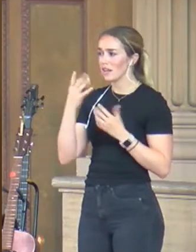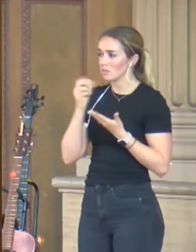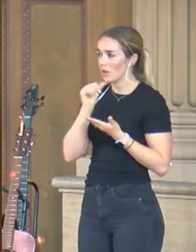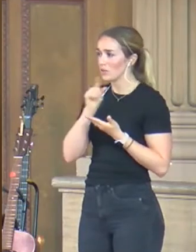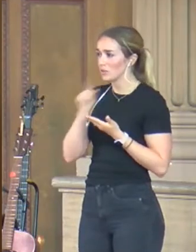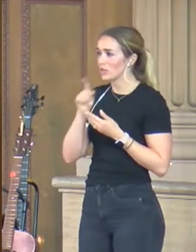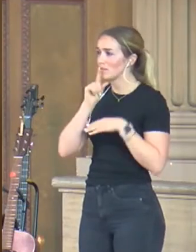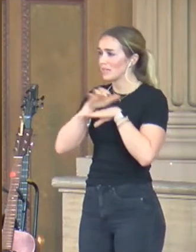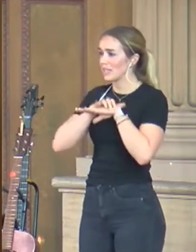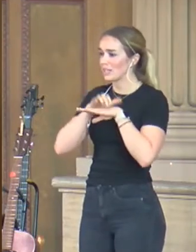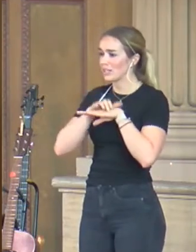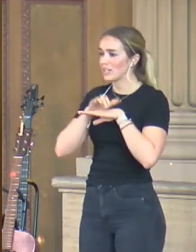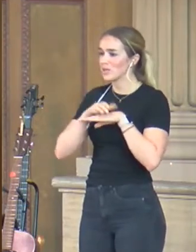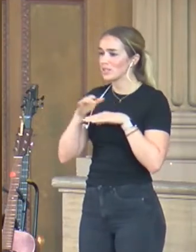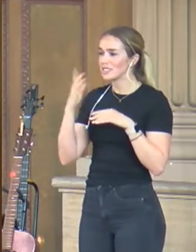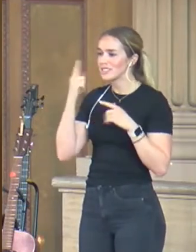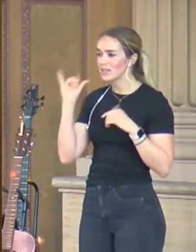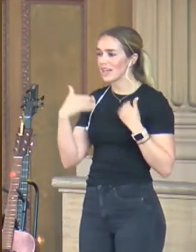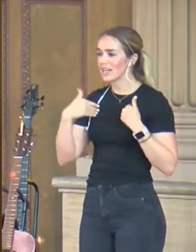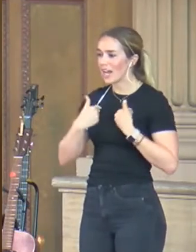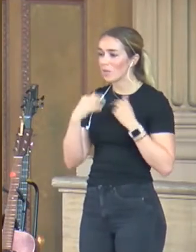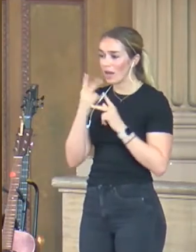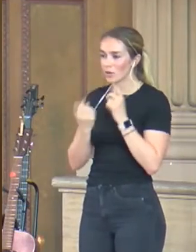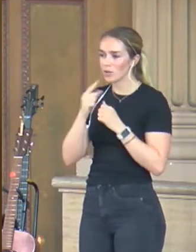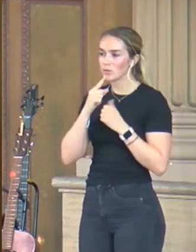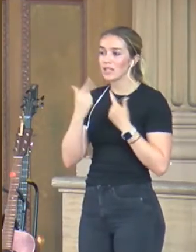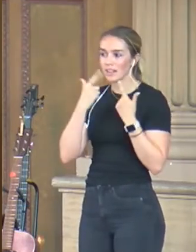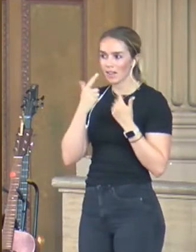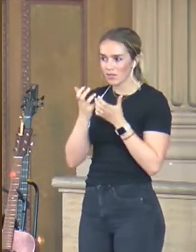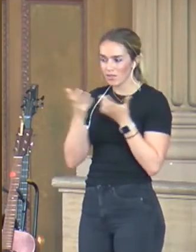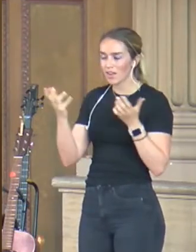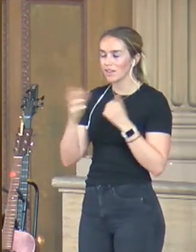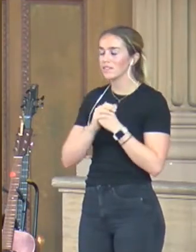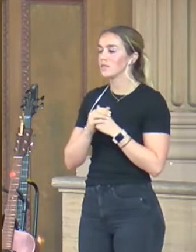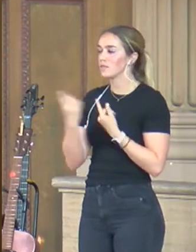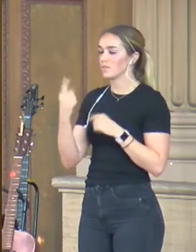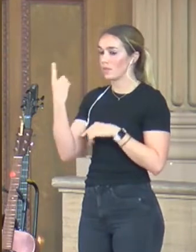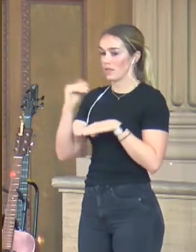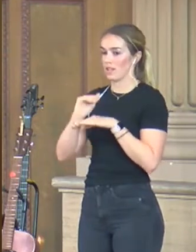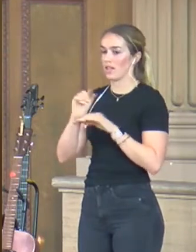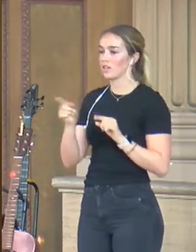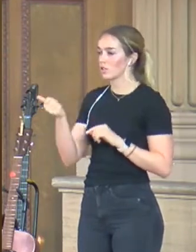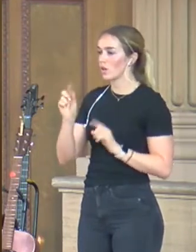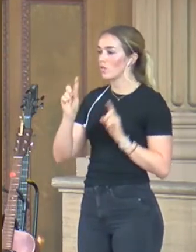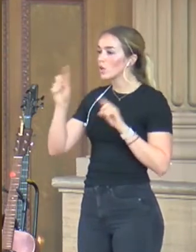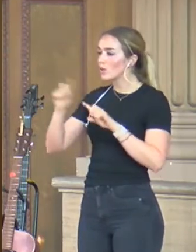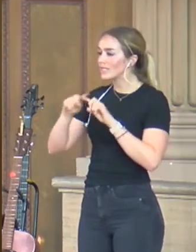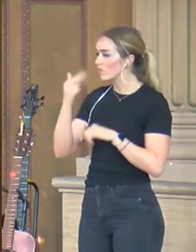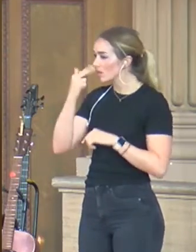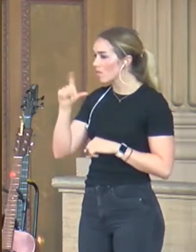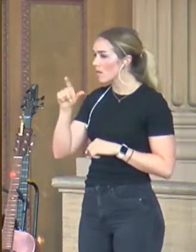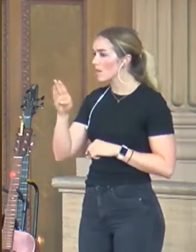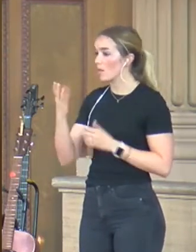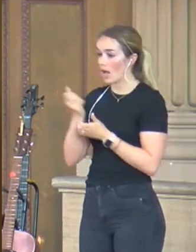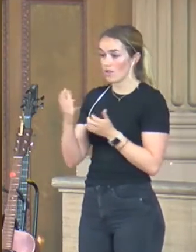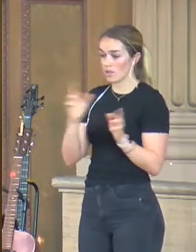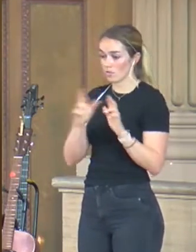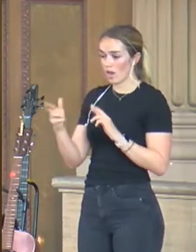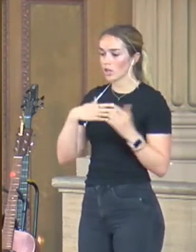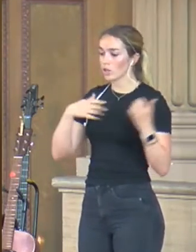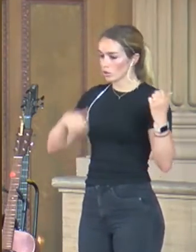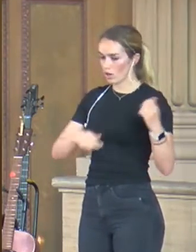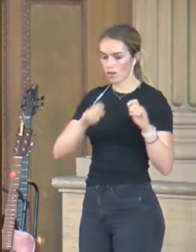and do that for a minute until everybody in the crowd was laughing and one night, she went to a comedy club, she did the whole setup, she got her